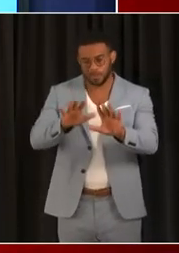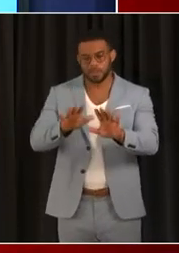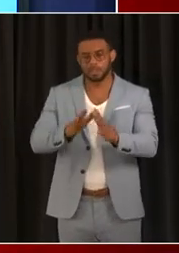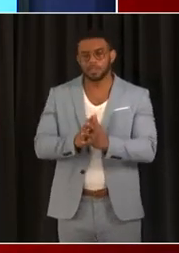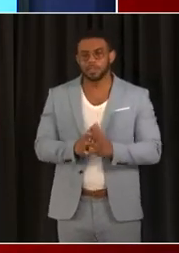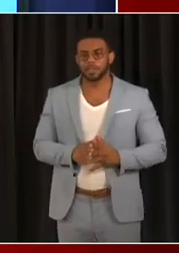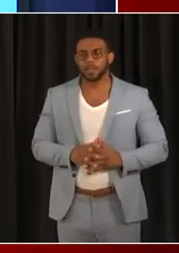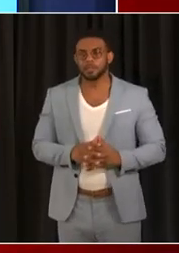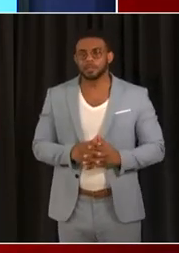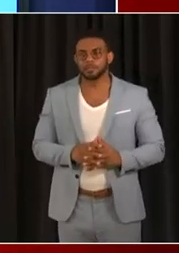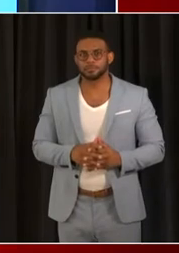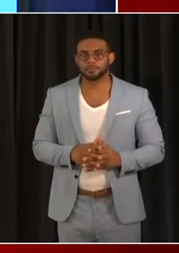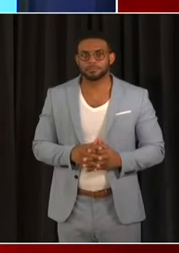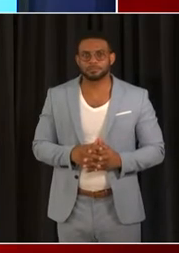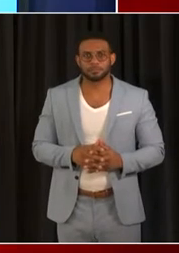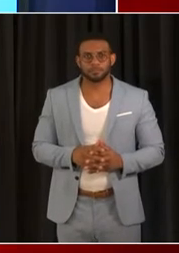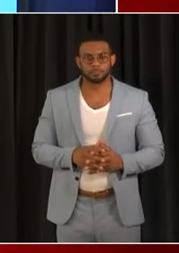obviously